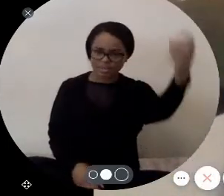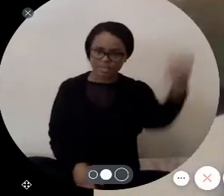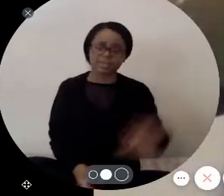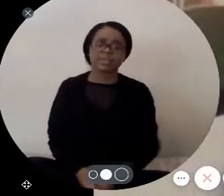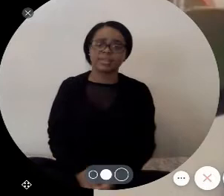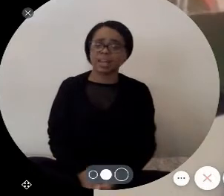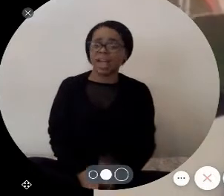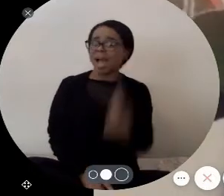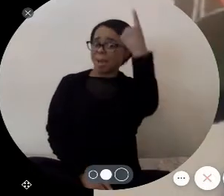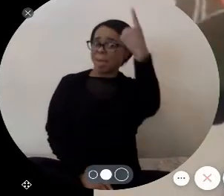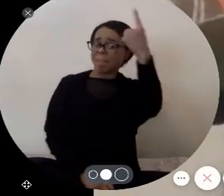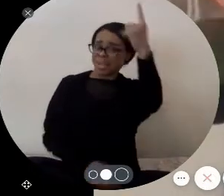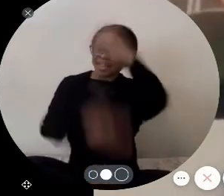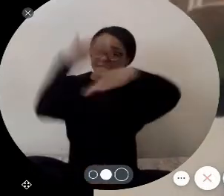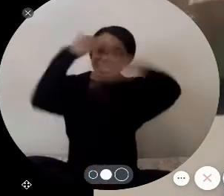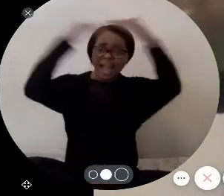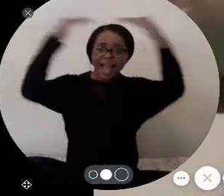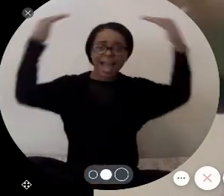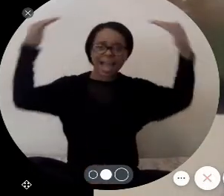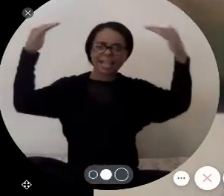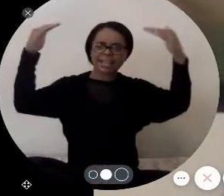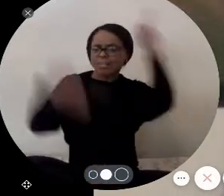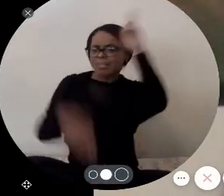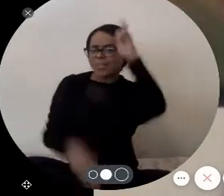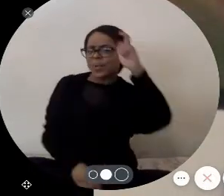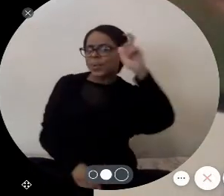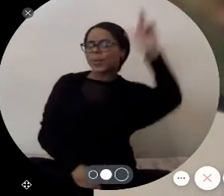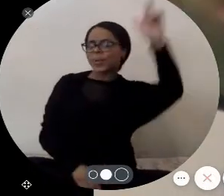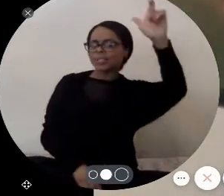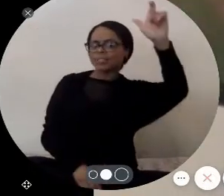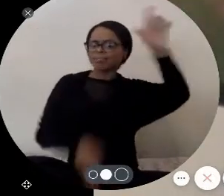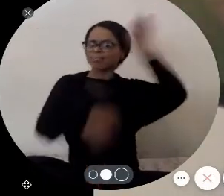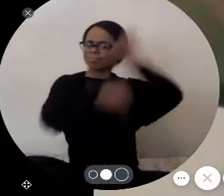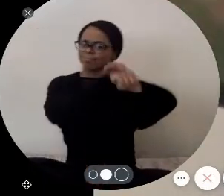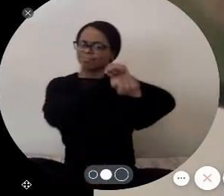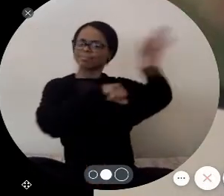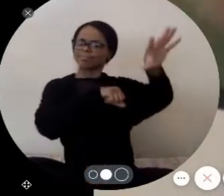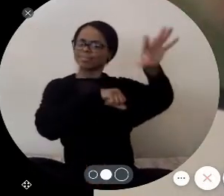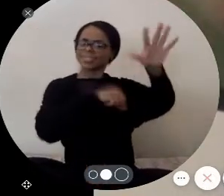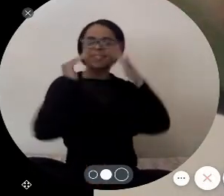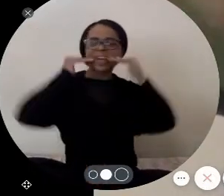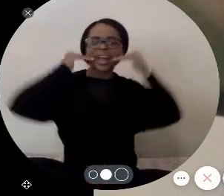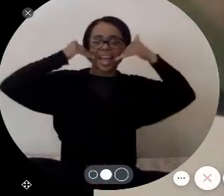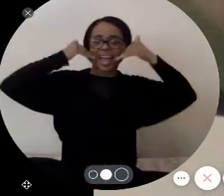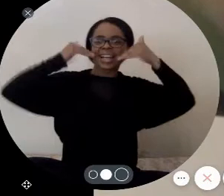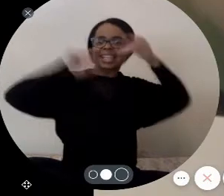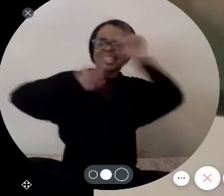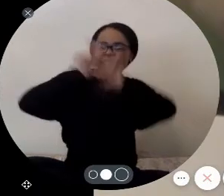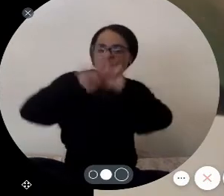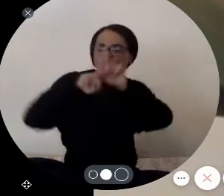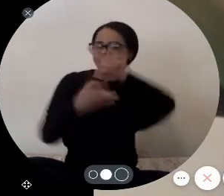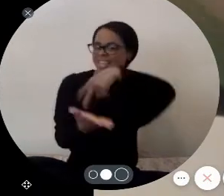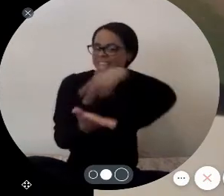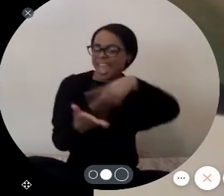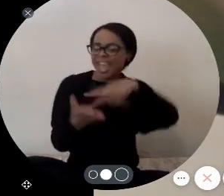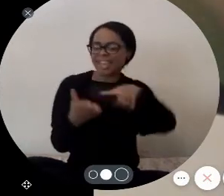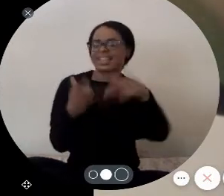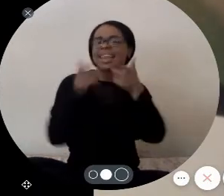Up in the sky, she would make the moon smile, dance with the stars, and laugh all the